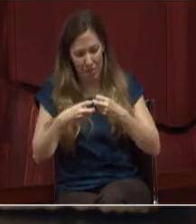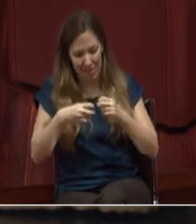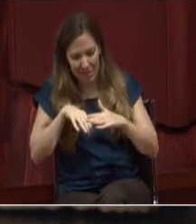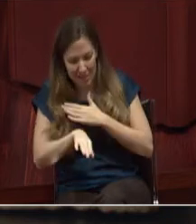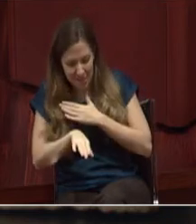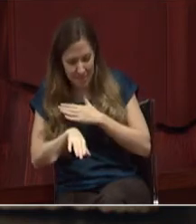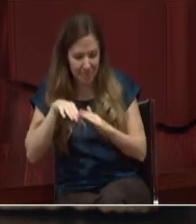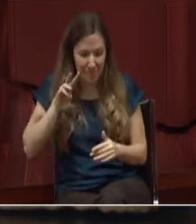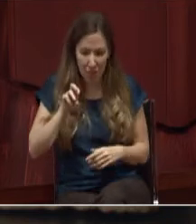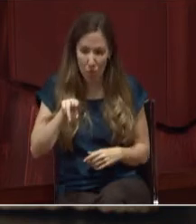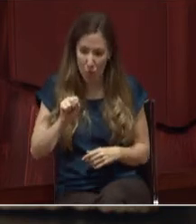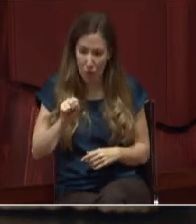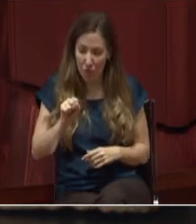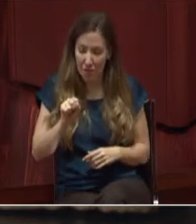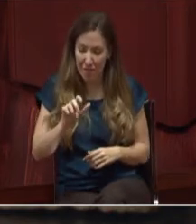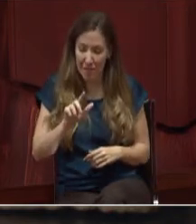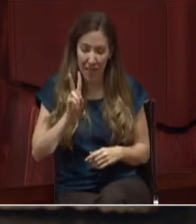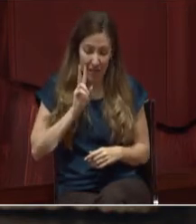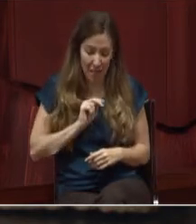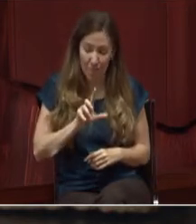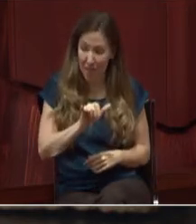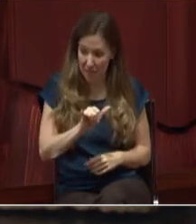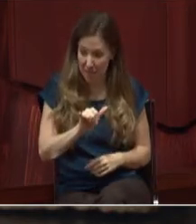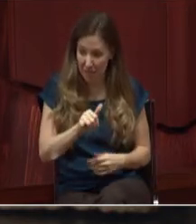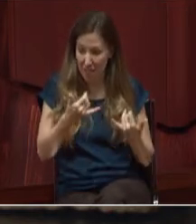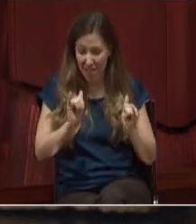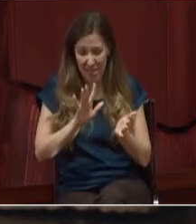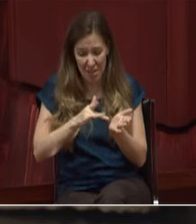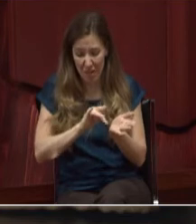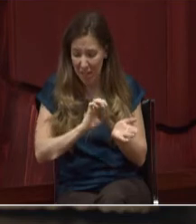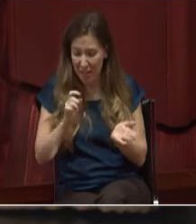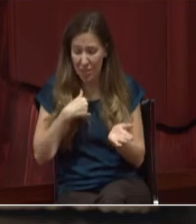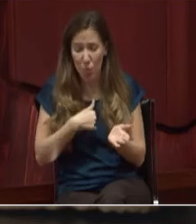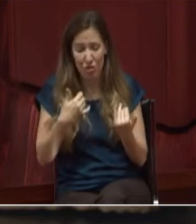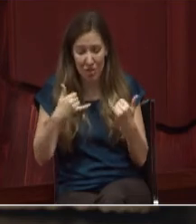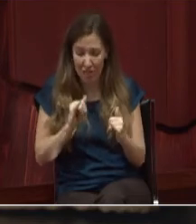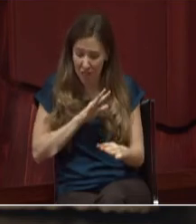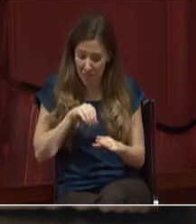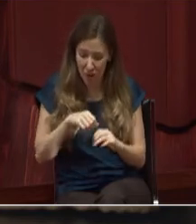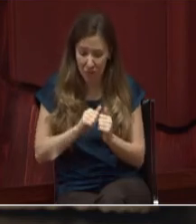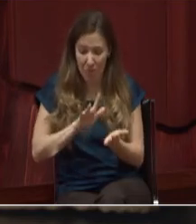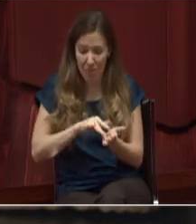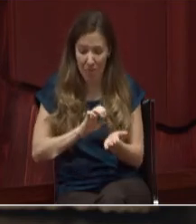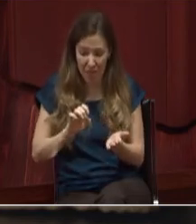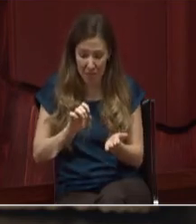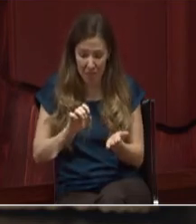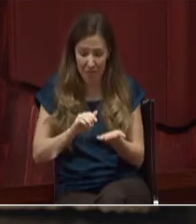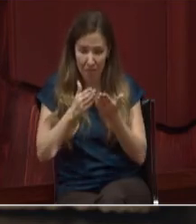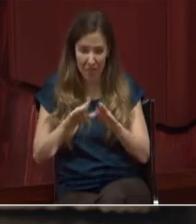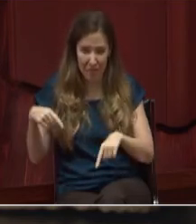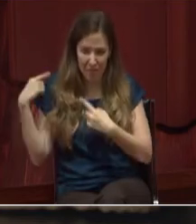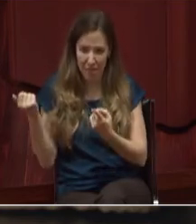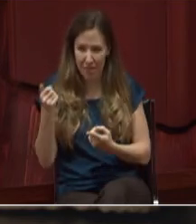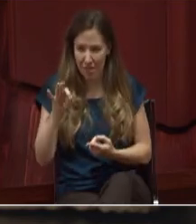the Vietnam legacy, and certainly in the Middle East. We're still reaping the fruits of the peace of the Middle East that we've had since the 1970s. But what